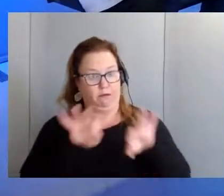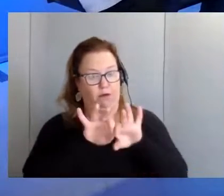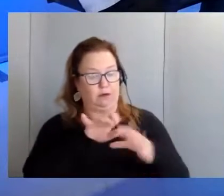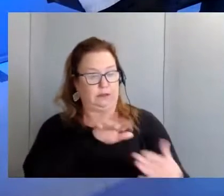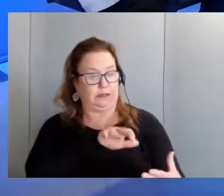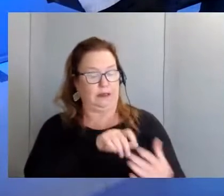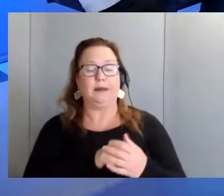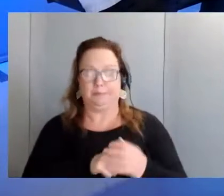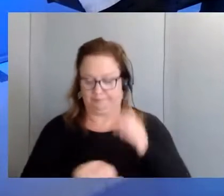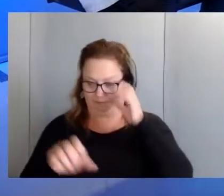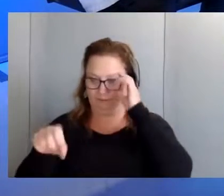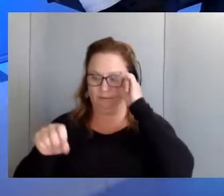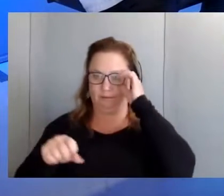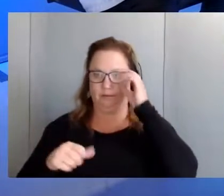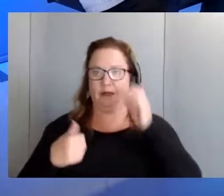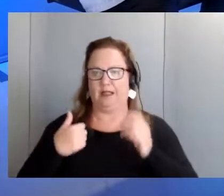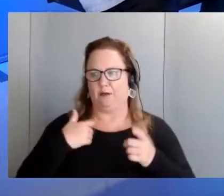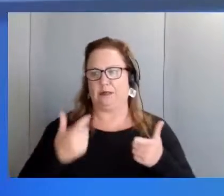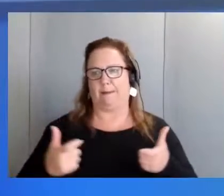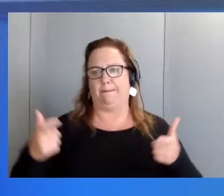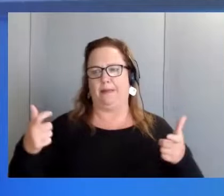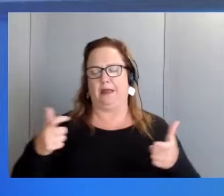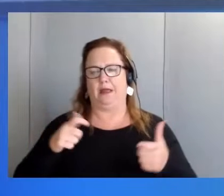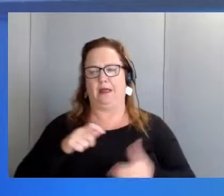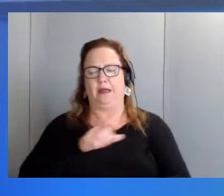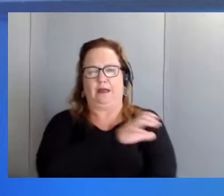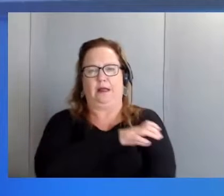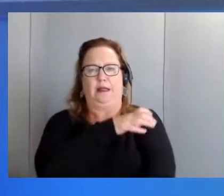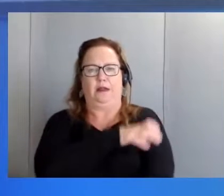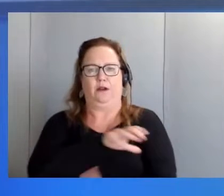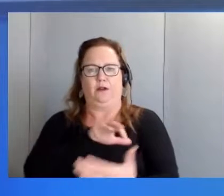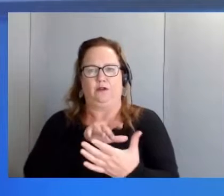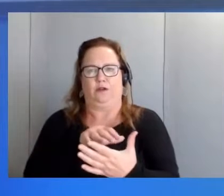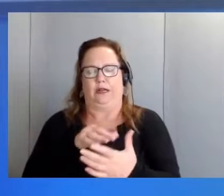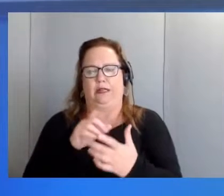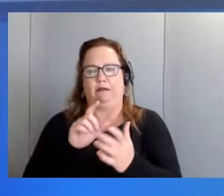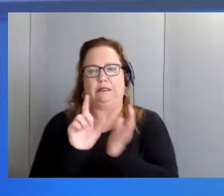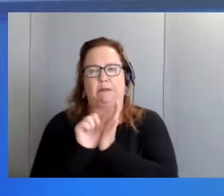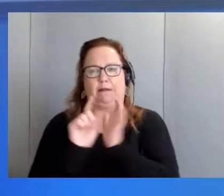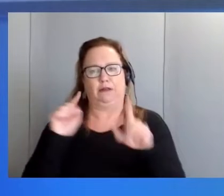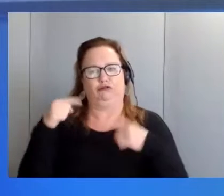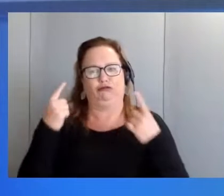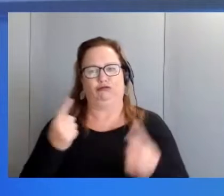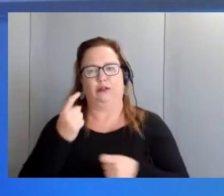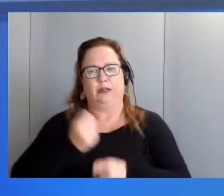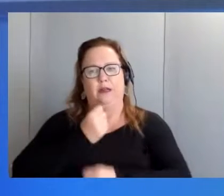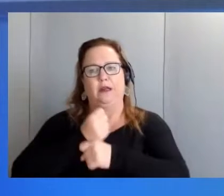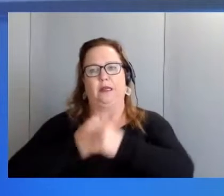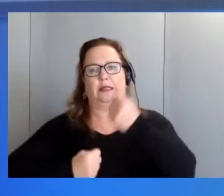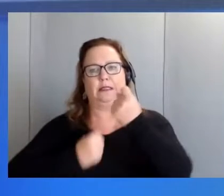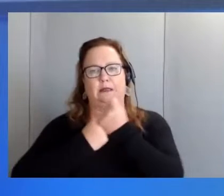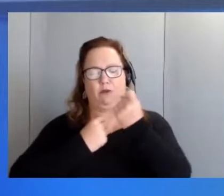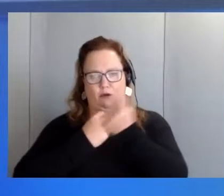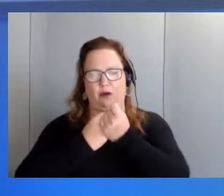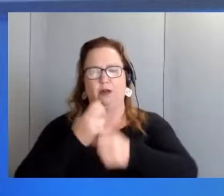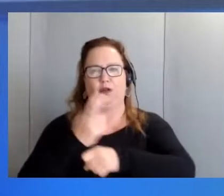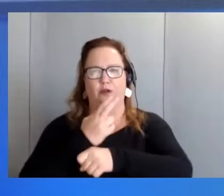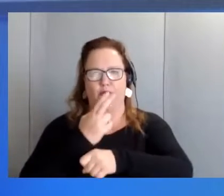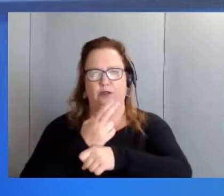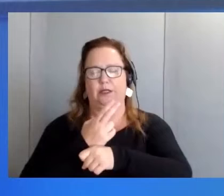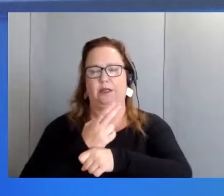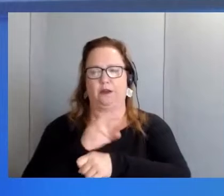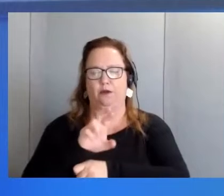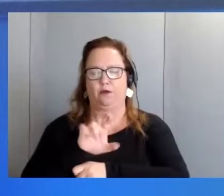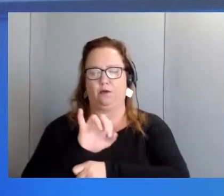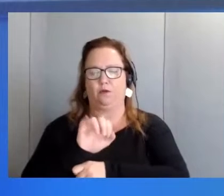there actually was a pretty large clinical trial published in the last year that supported the idea of using Ritalin